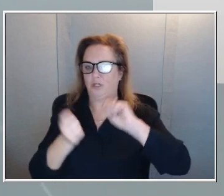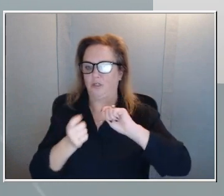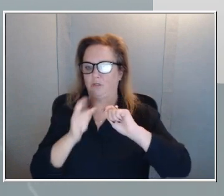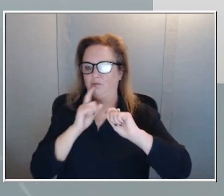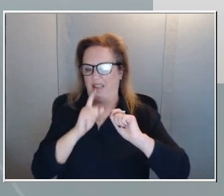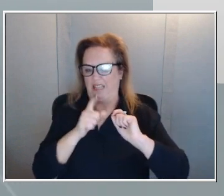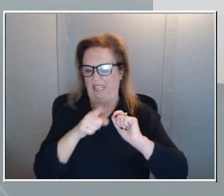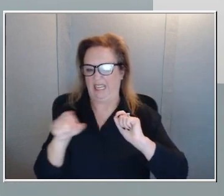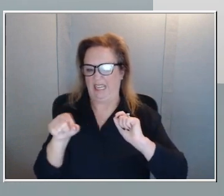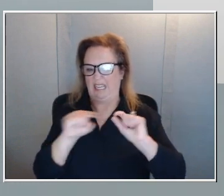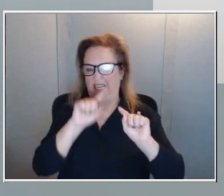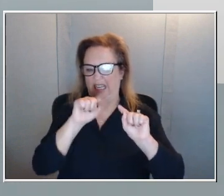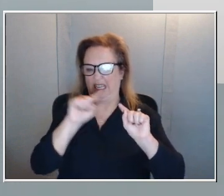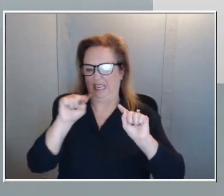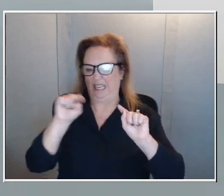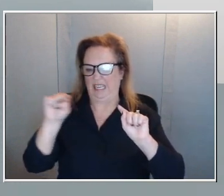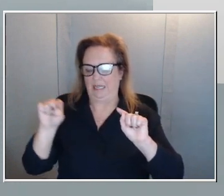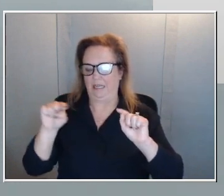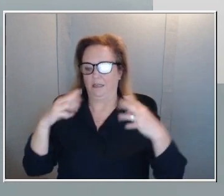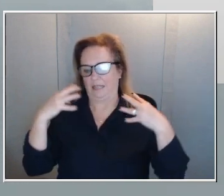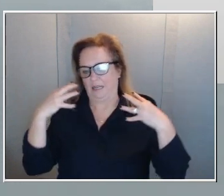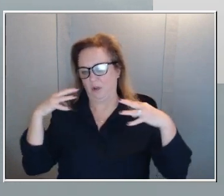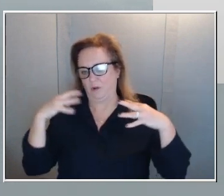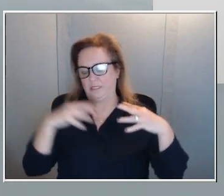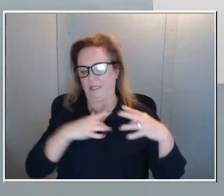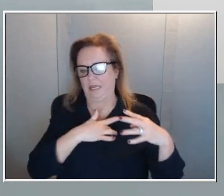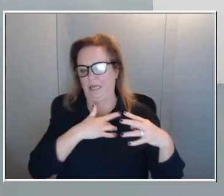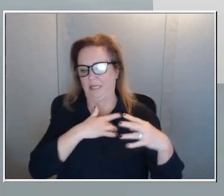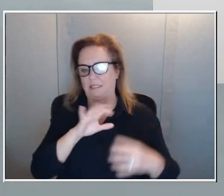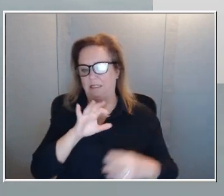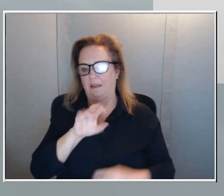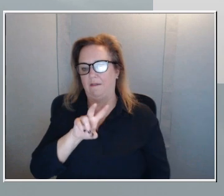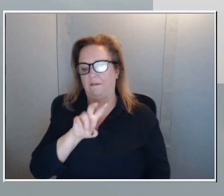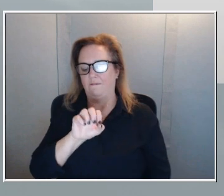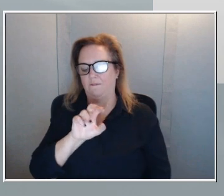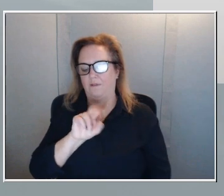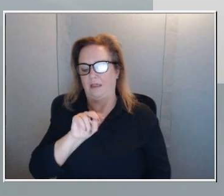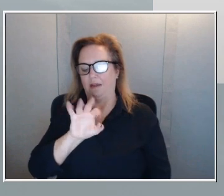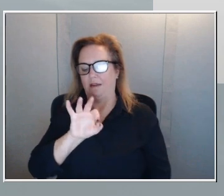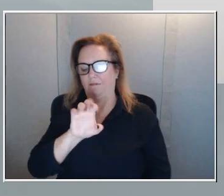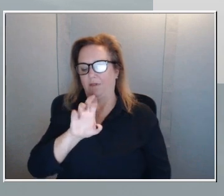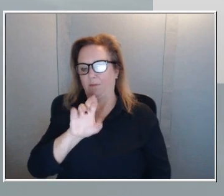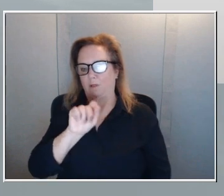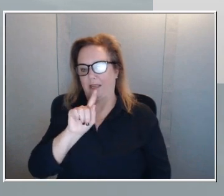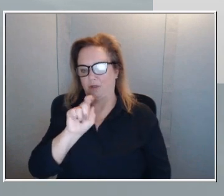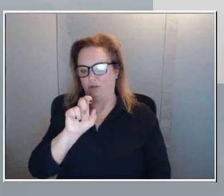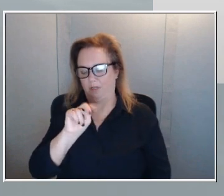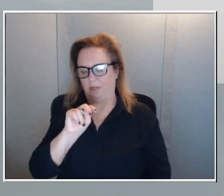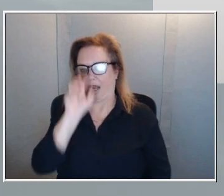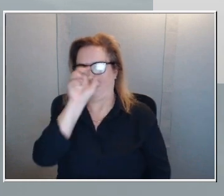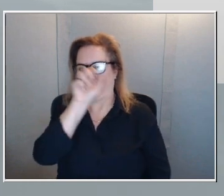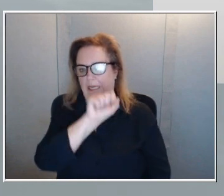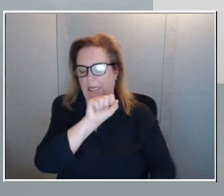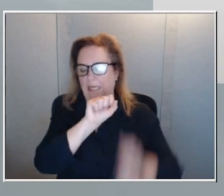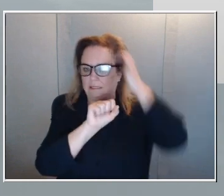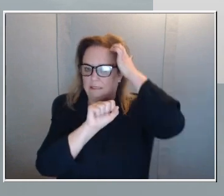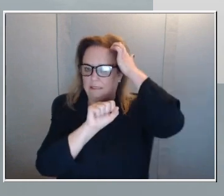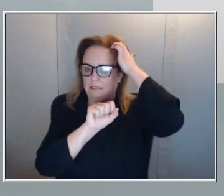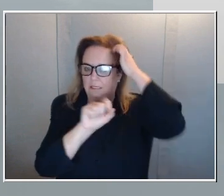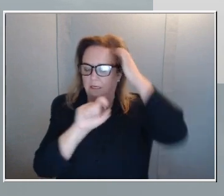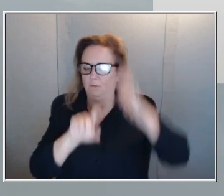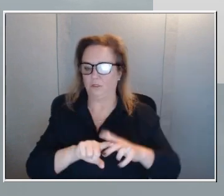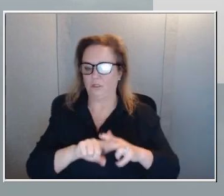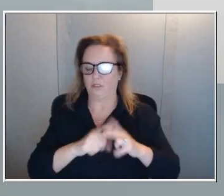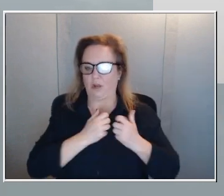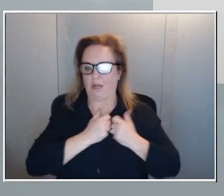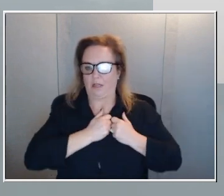looking thing that looks like just noise, and that's ventricular fibrillation. So if I were to guess, when she started clutching her